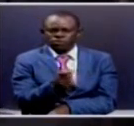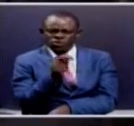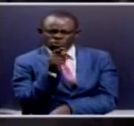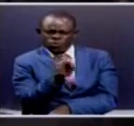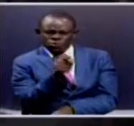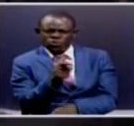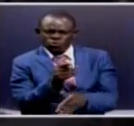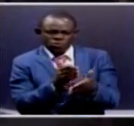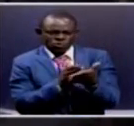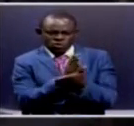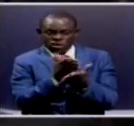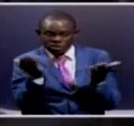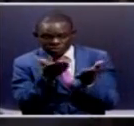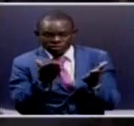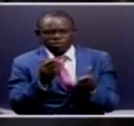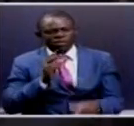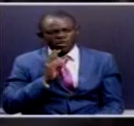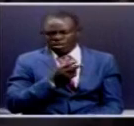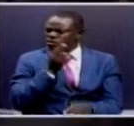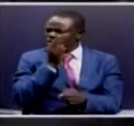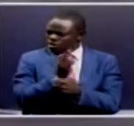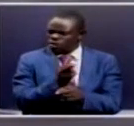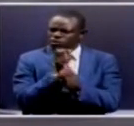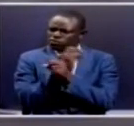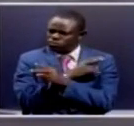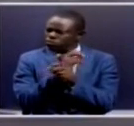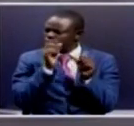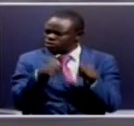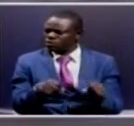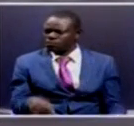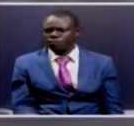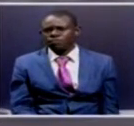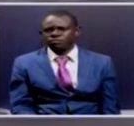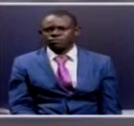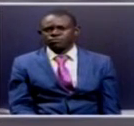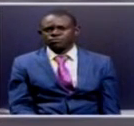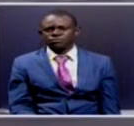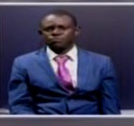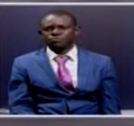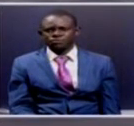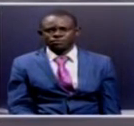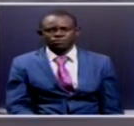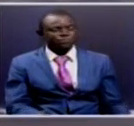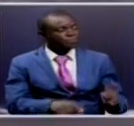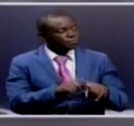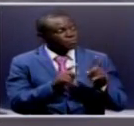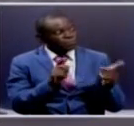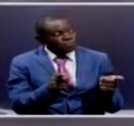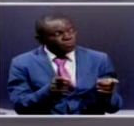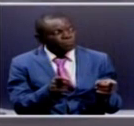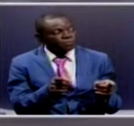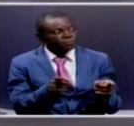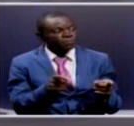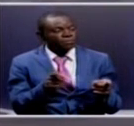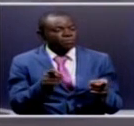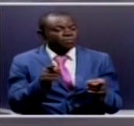compromised. Can you give us another one? But you were stating numbers in here, and you know, of course, maybe others have argued that government has an inbuilt